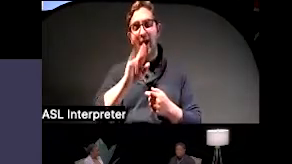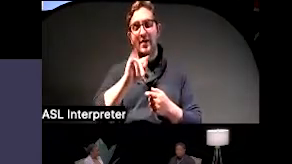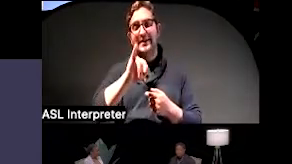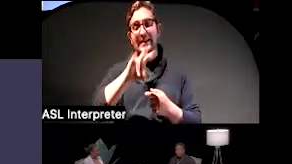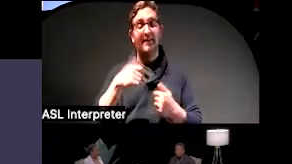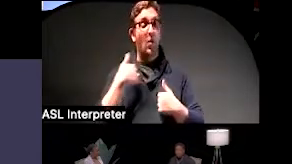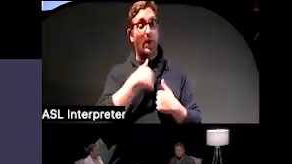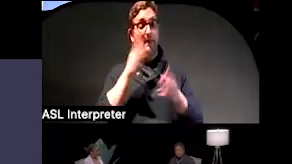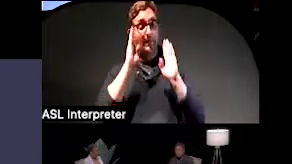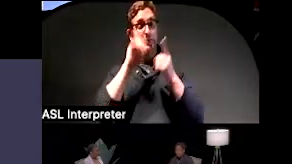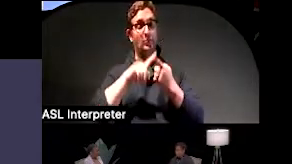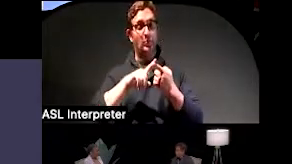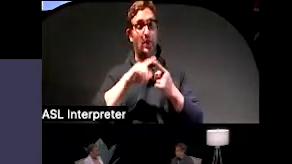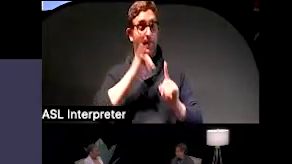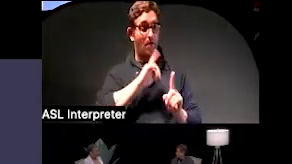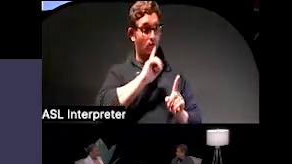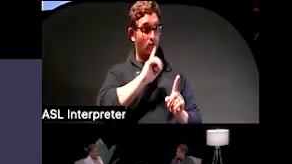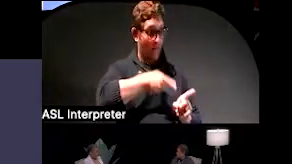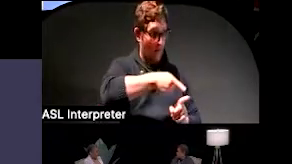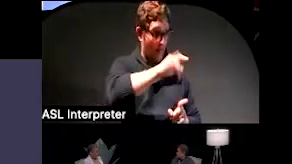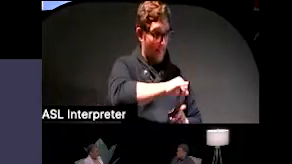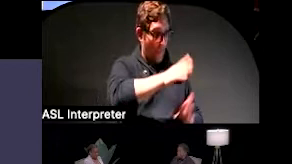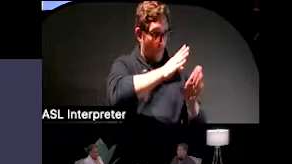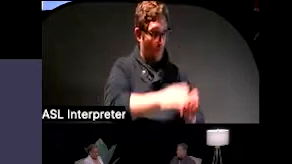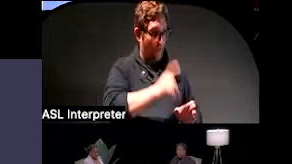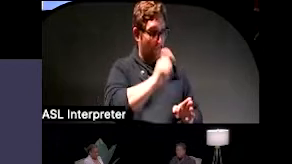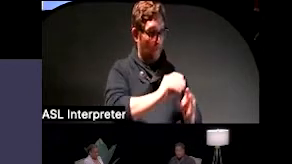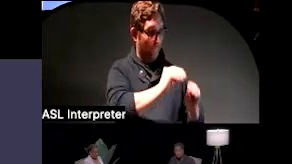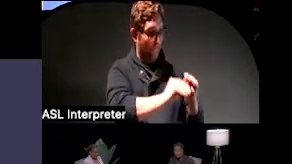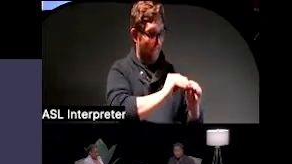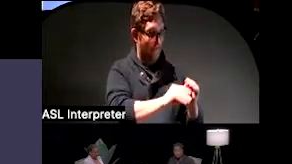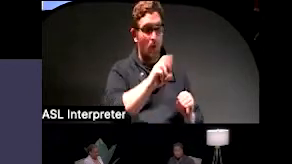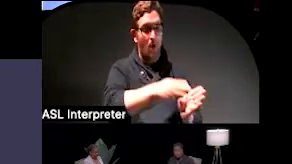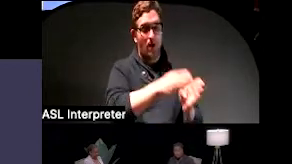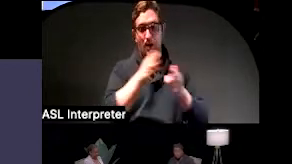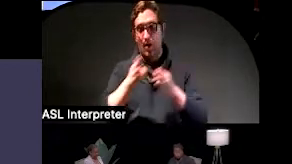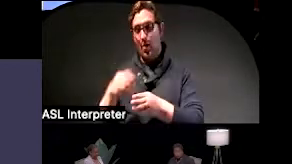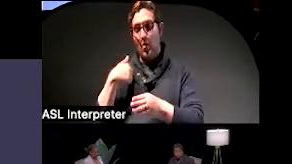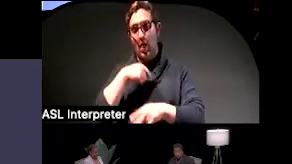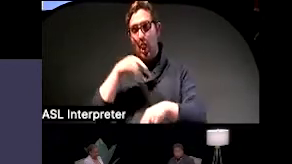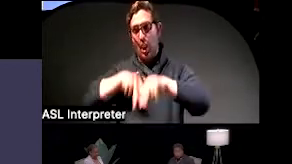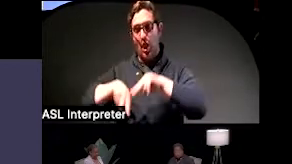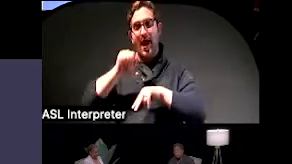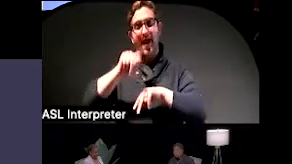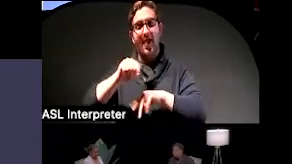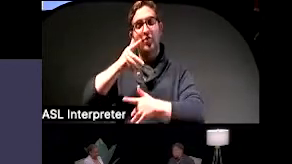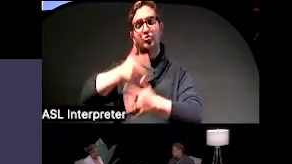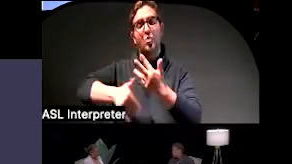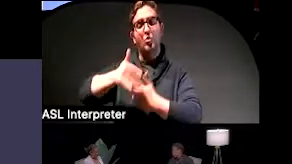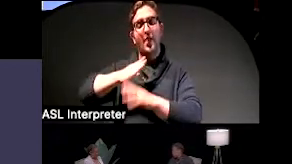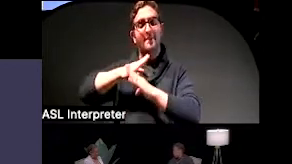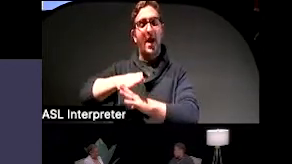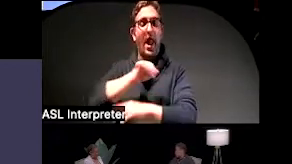to the narrative that says that the person needs to be fixed, or are we looking at more social barriers and attitudes that